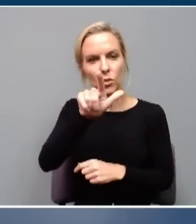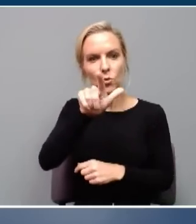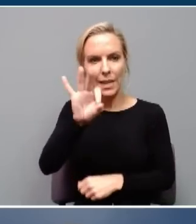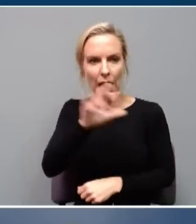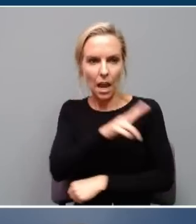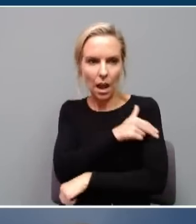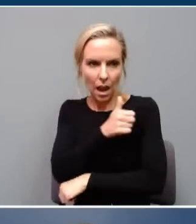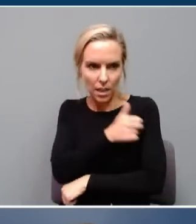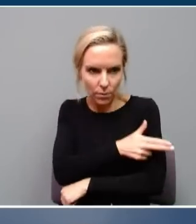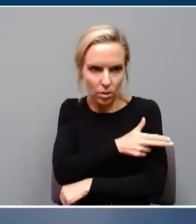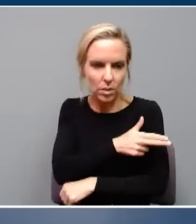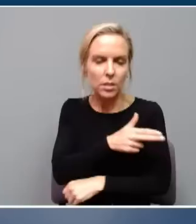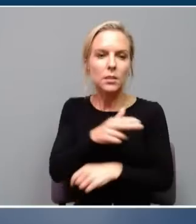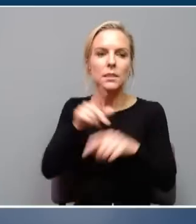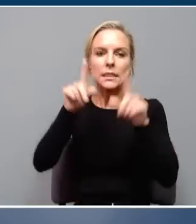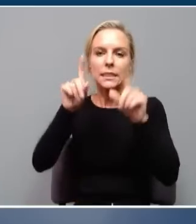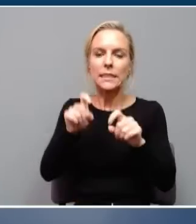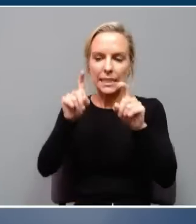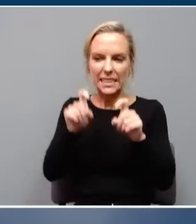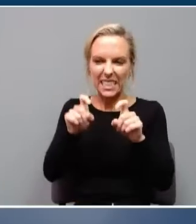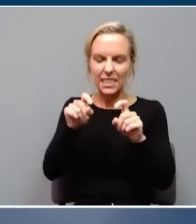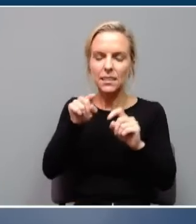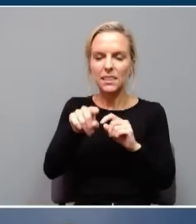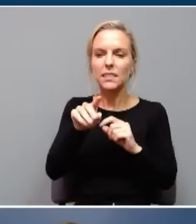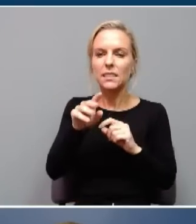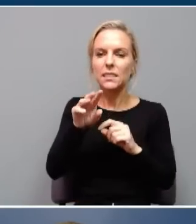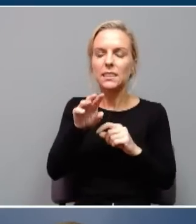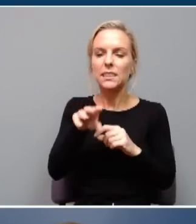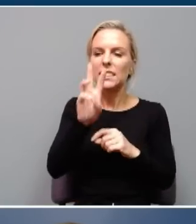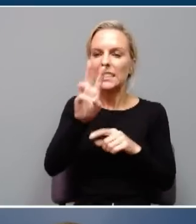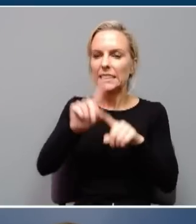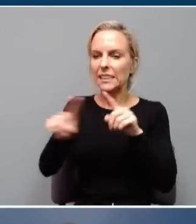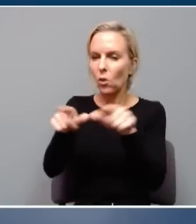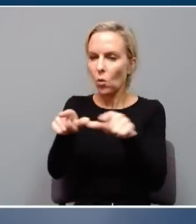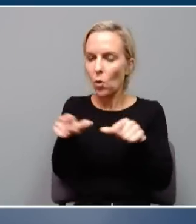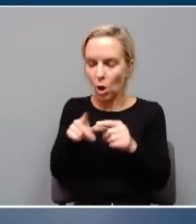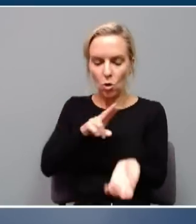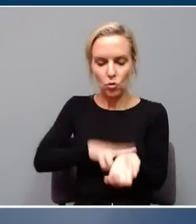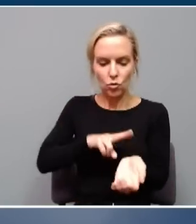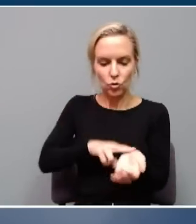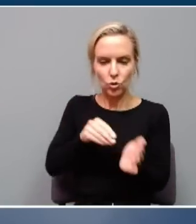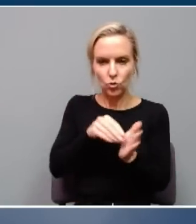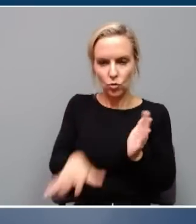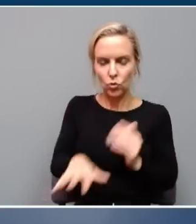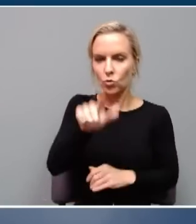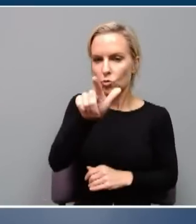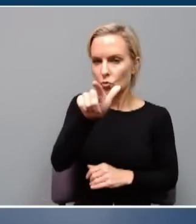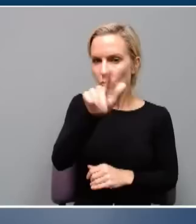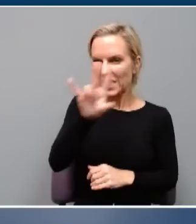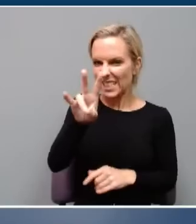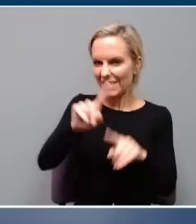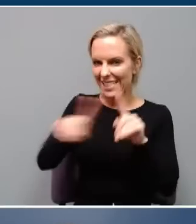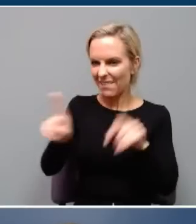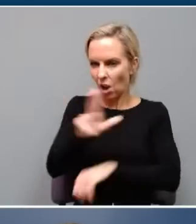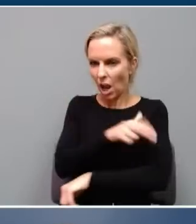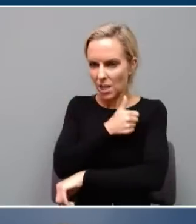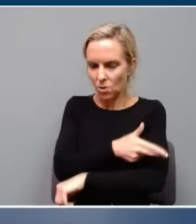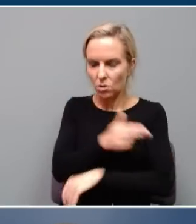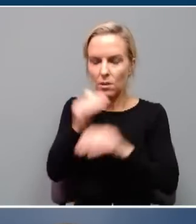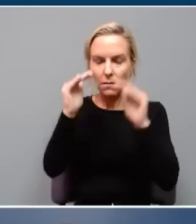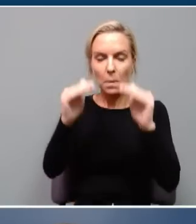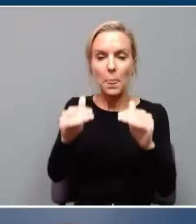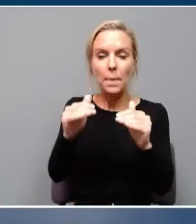testing at 6 different locations, nursing students, 27 different hospitals. But our